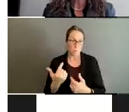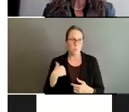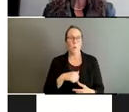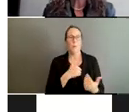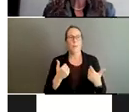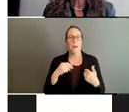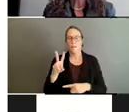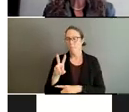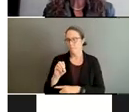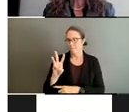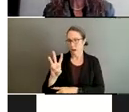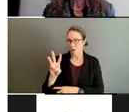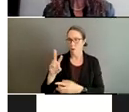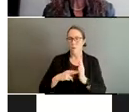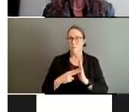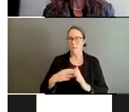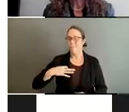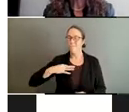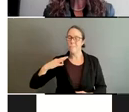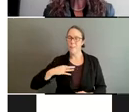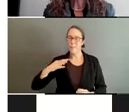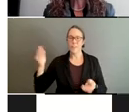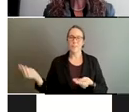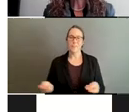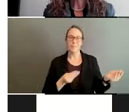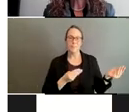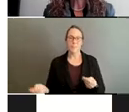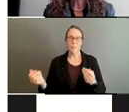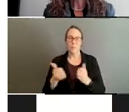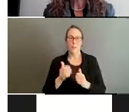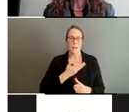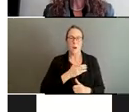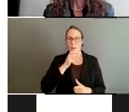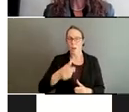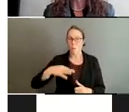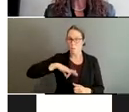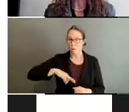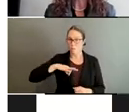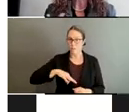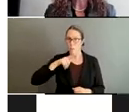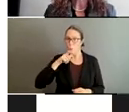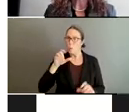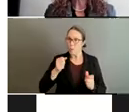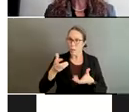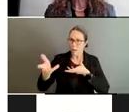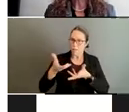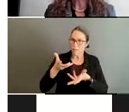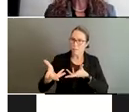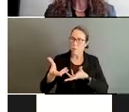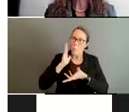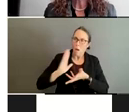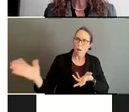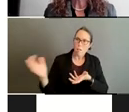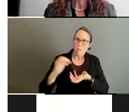volunteer kind of liaisons with our nonprofits, and they can communicate with the nonprofits. There's a lot of partnership